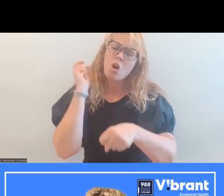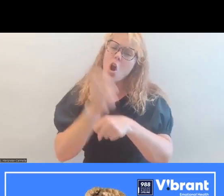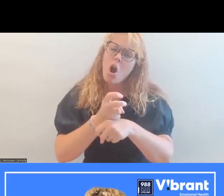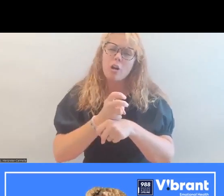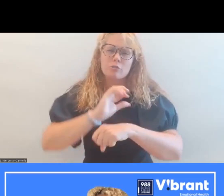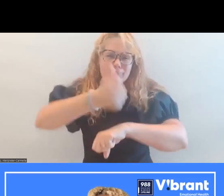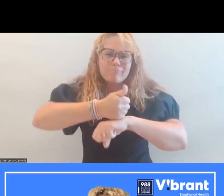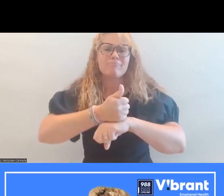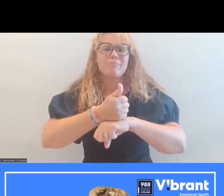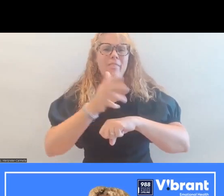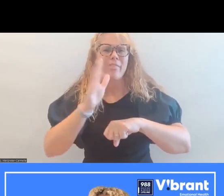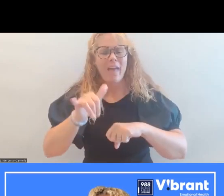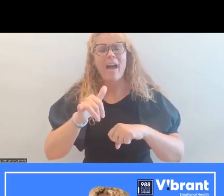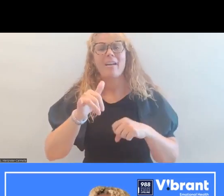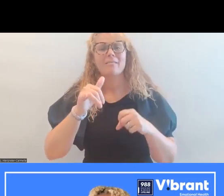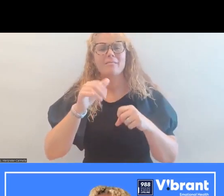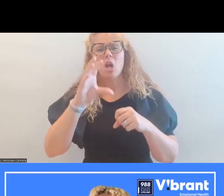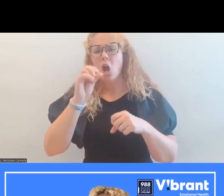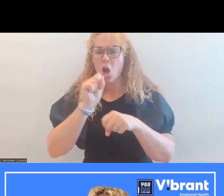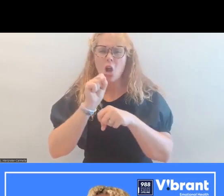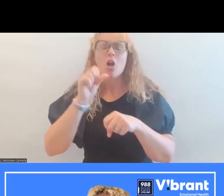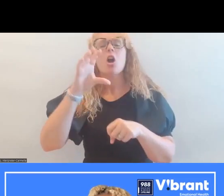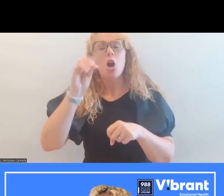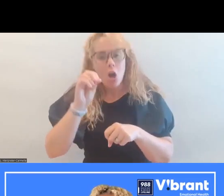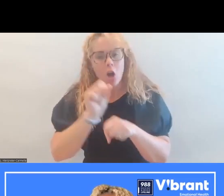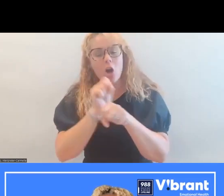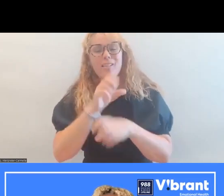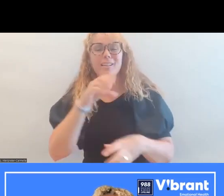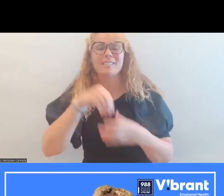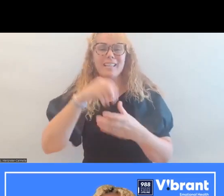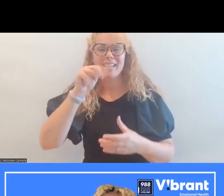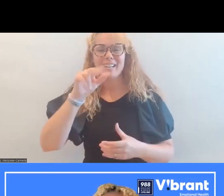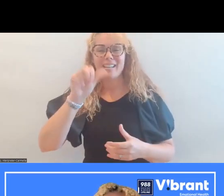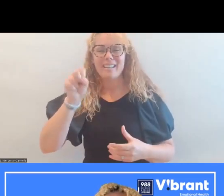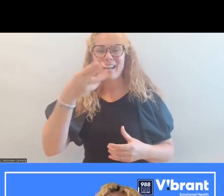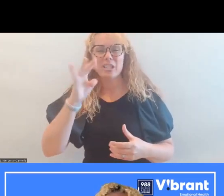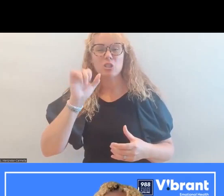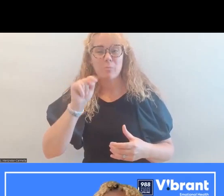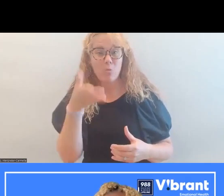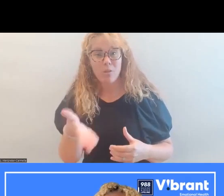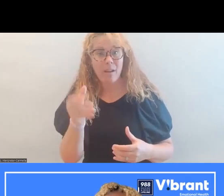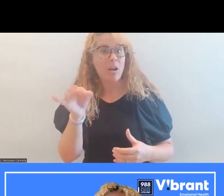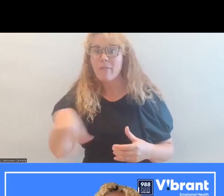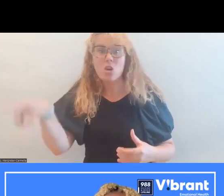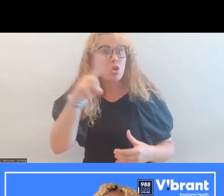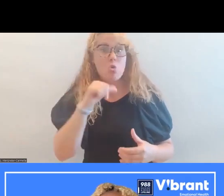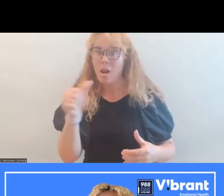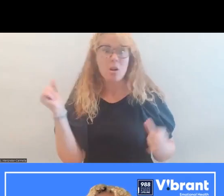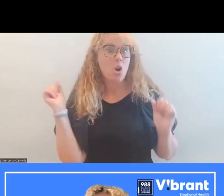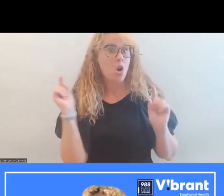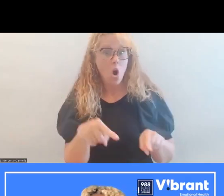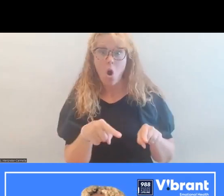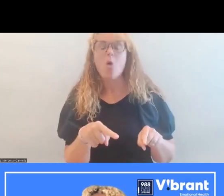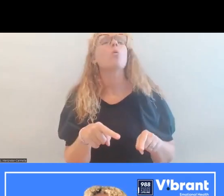this together, colleagues at NASHBID and other organizations who were there. If you weren't there, it was just a